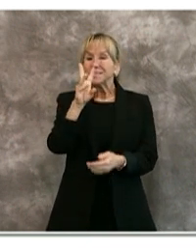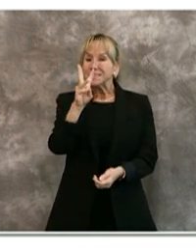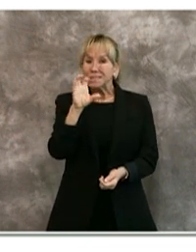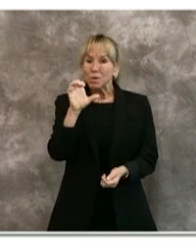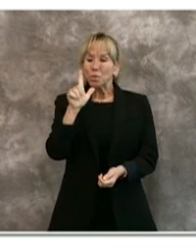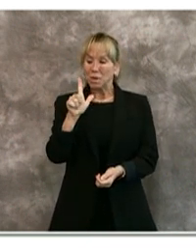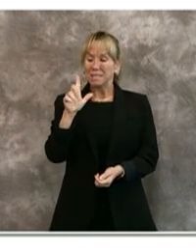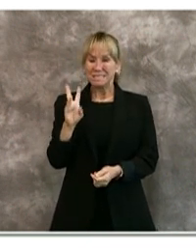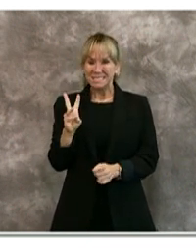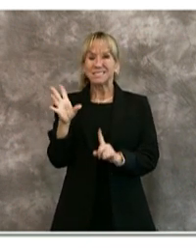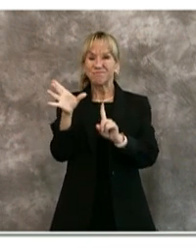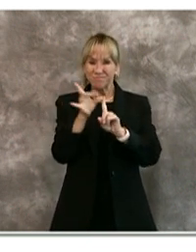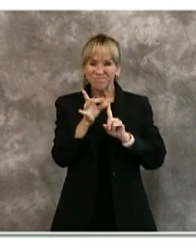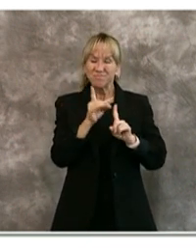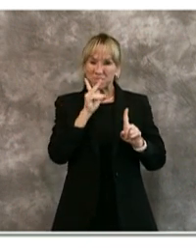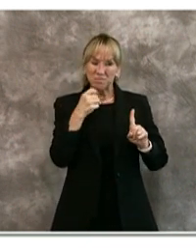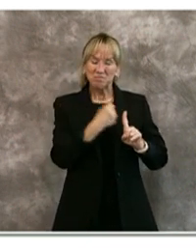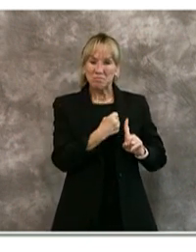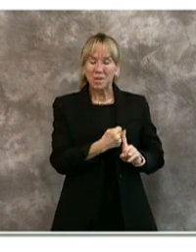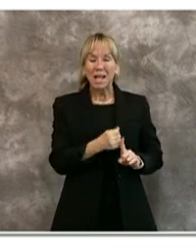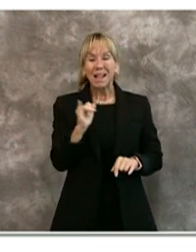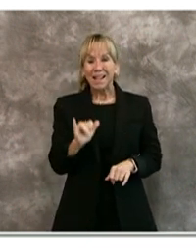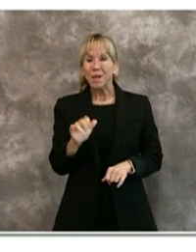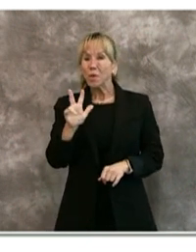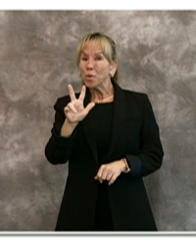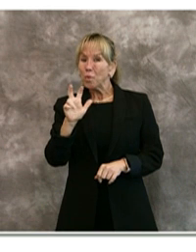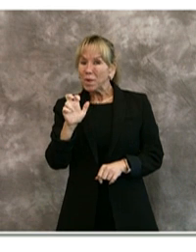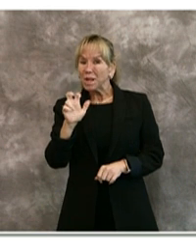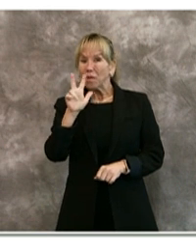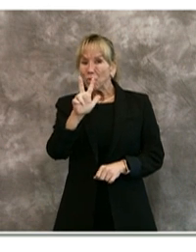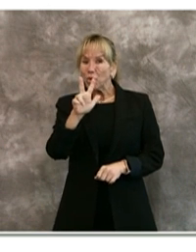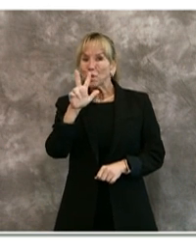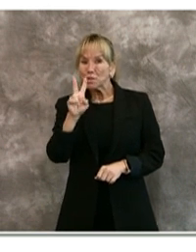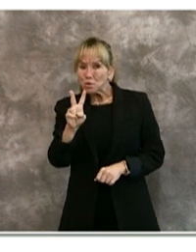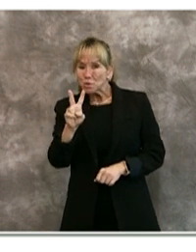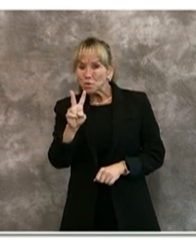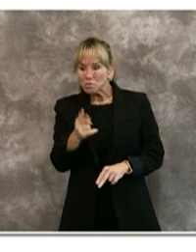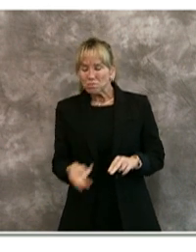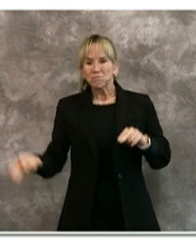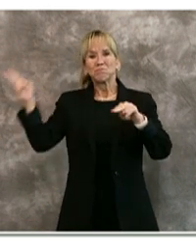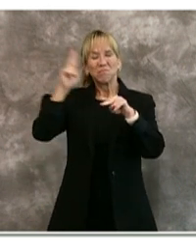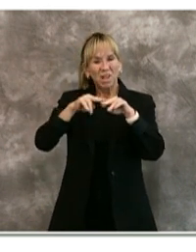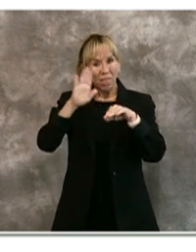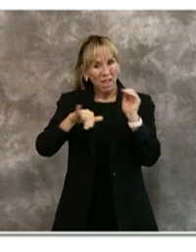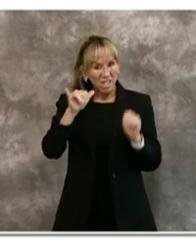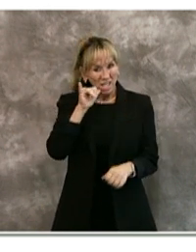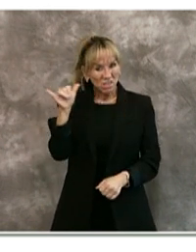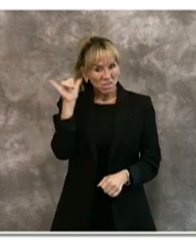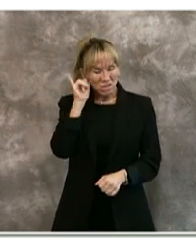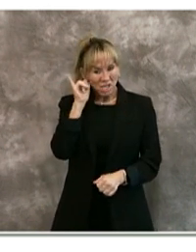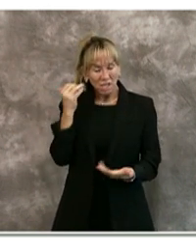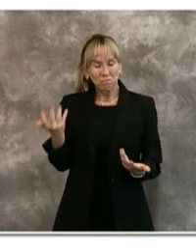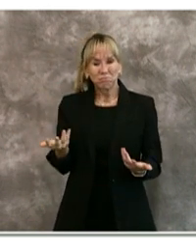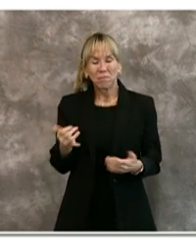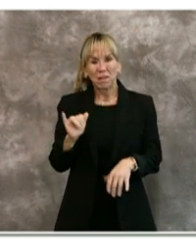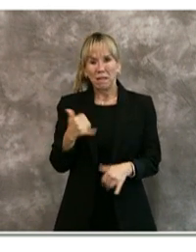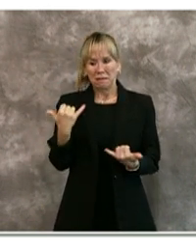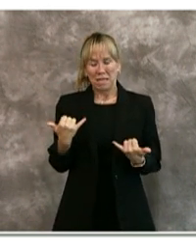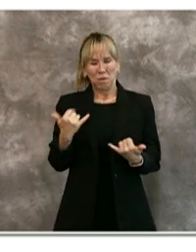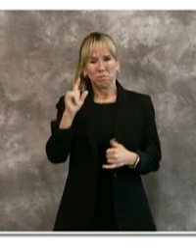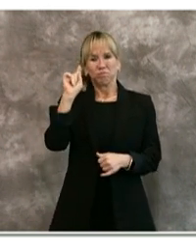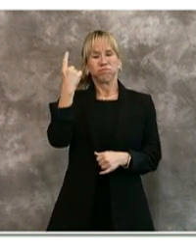11,626 cases, which is 332 more cases than yesterday, one of our